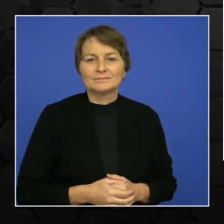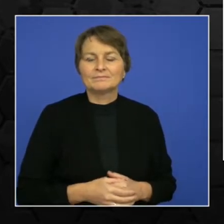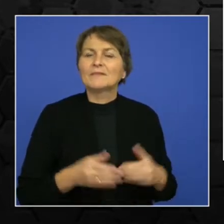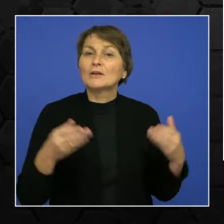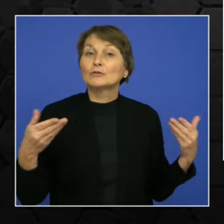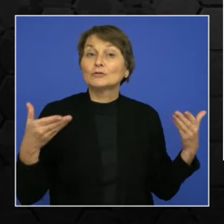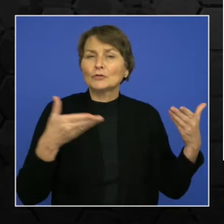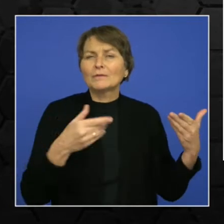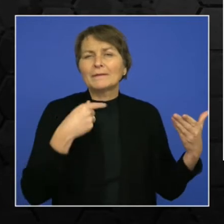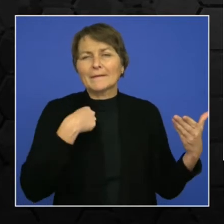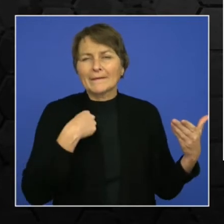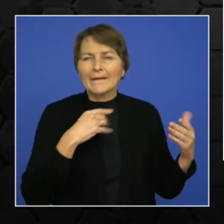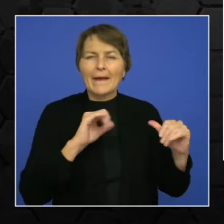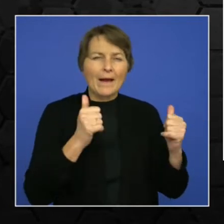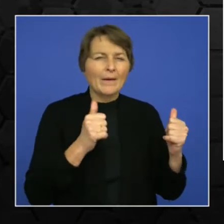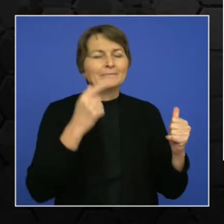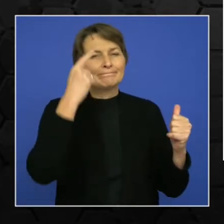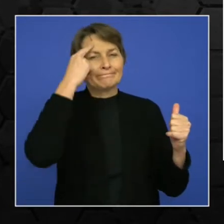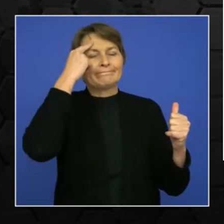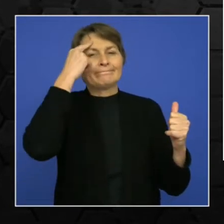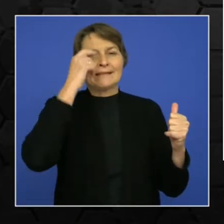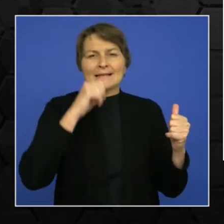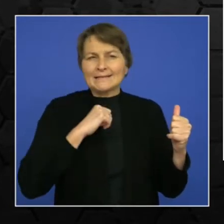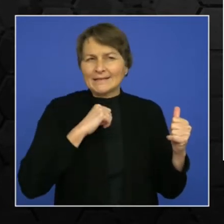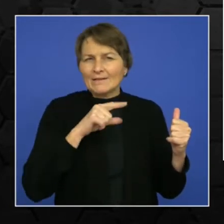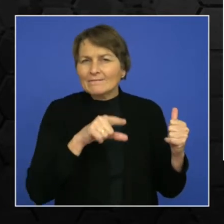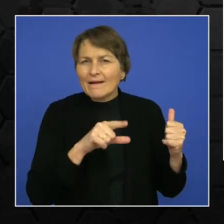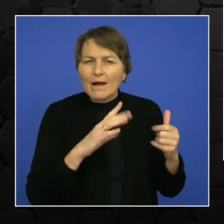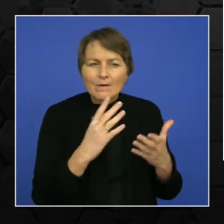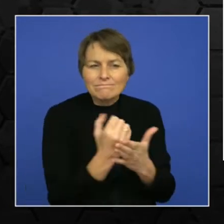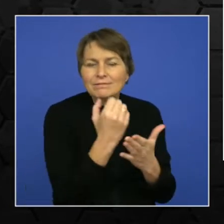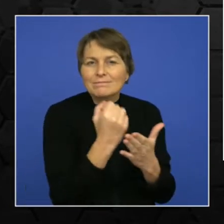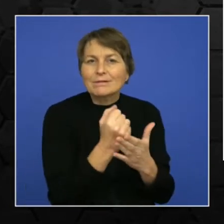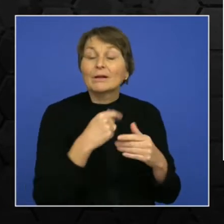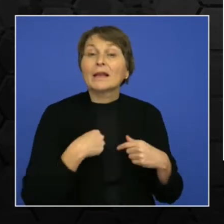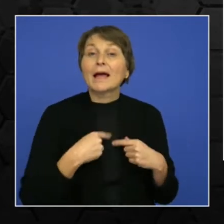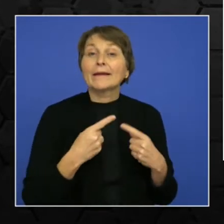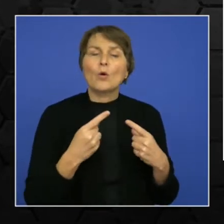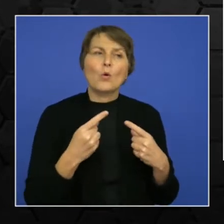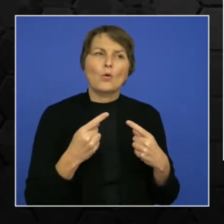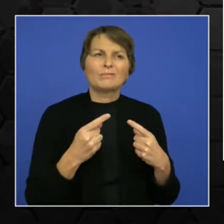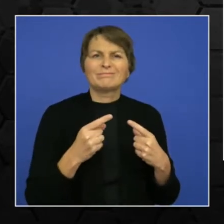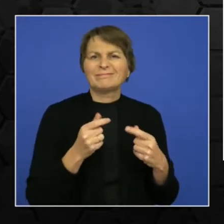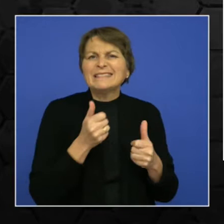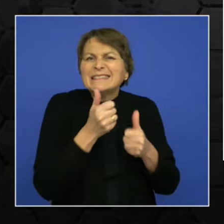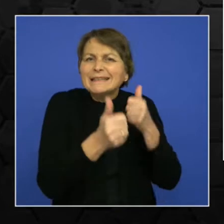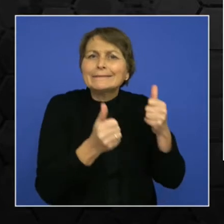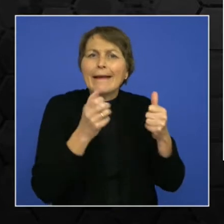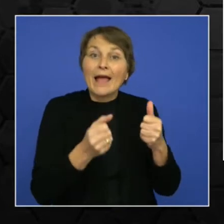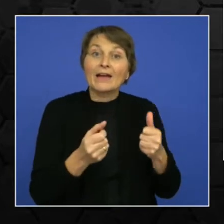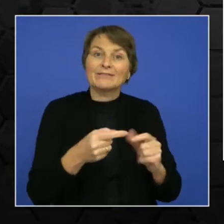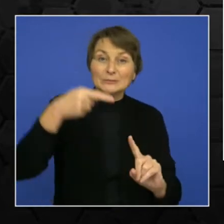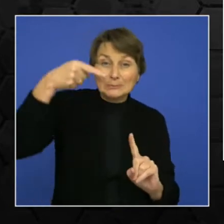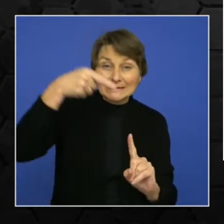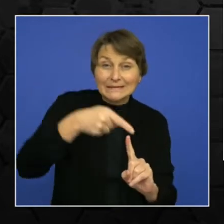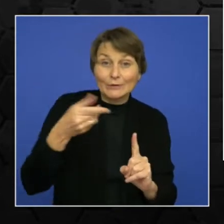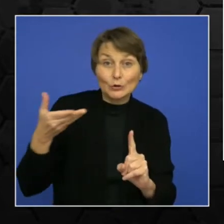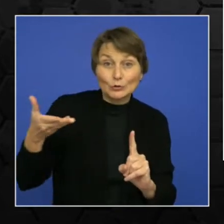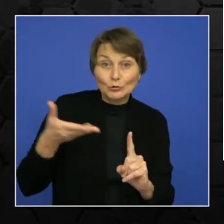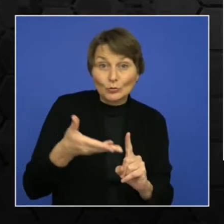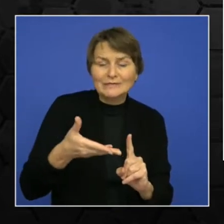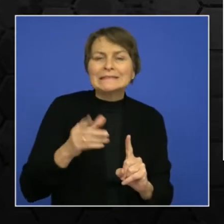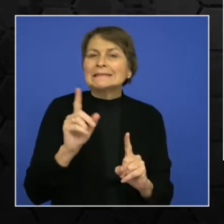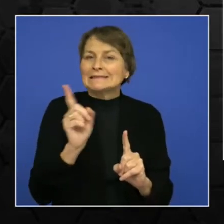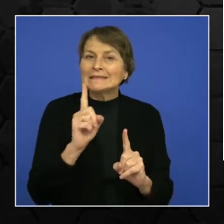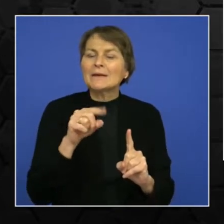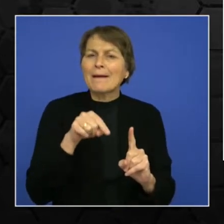something different, and not everything can come default built in with the particular service. So to enable this,